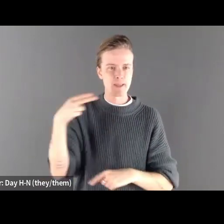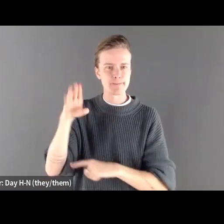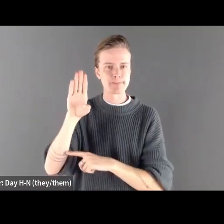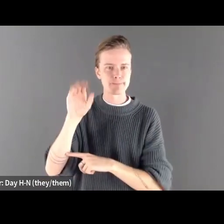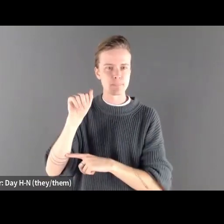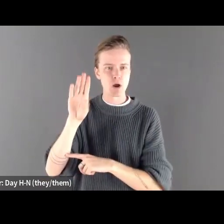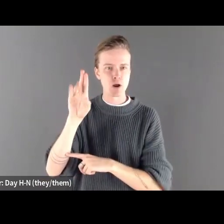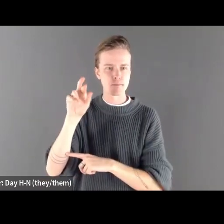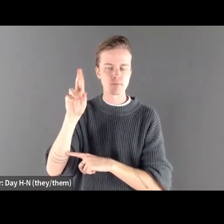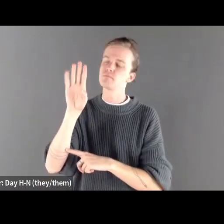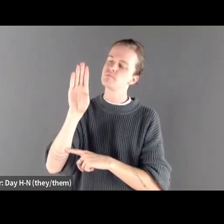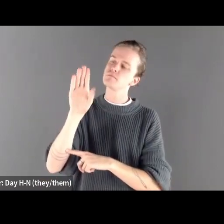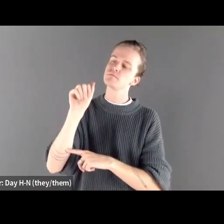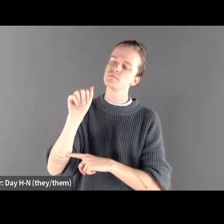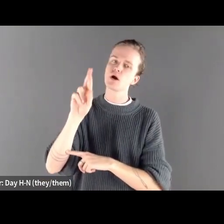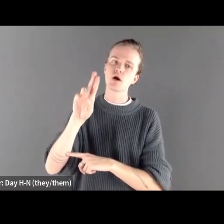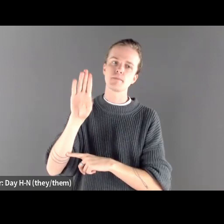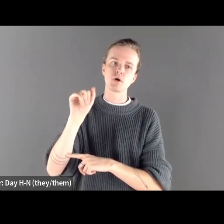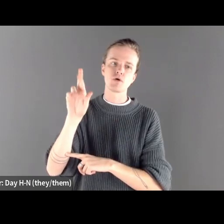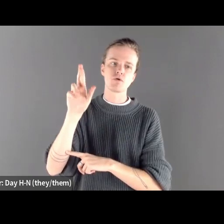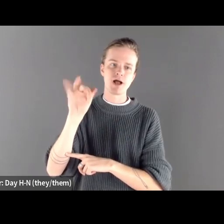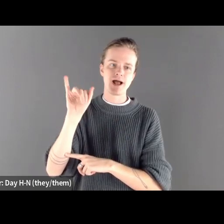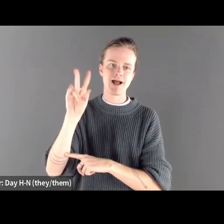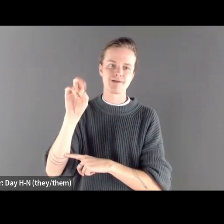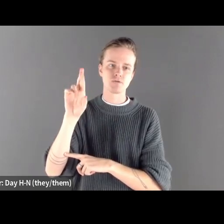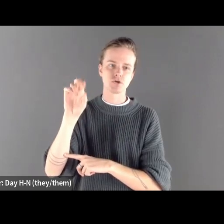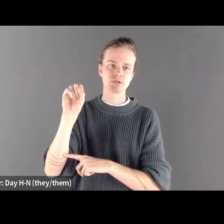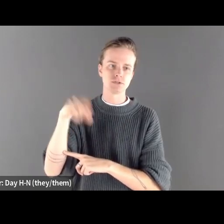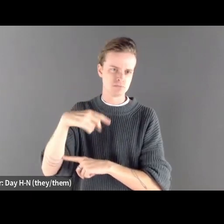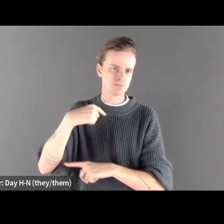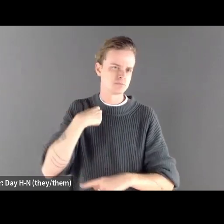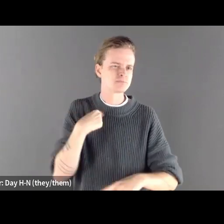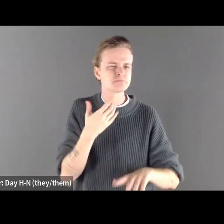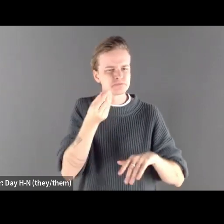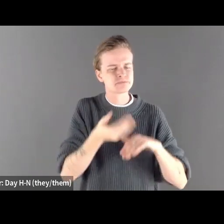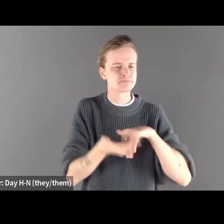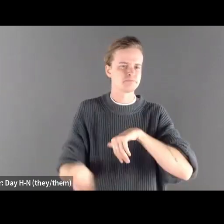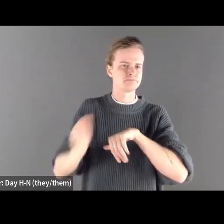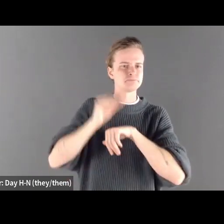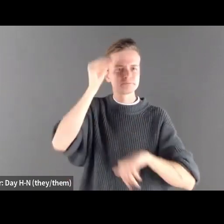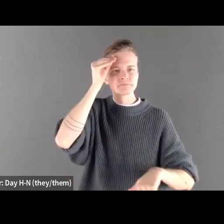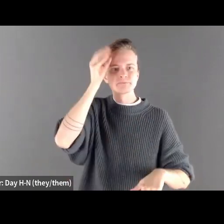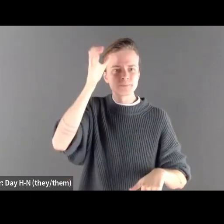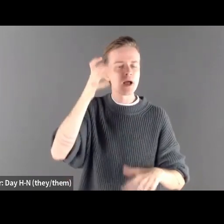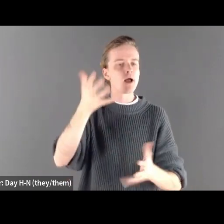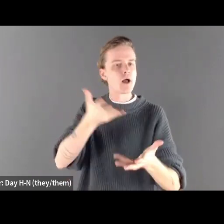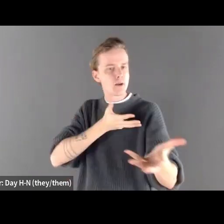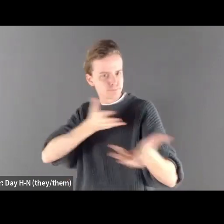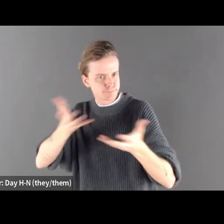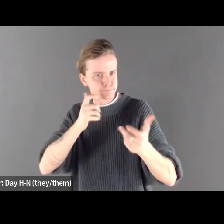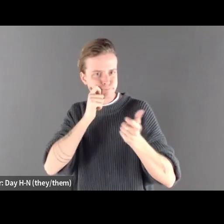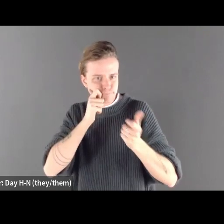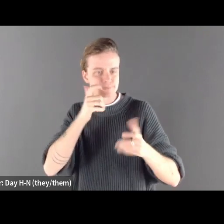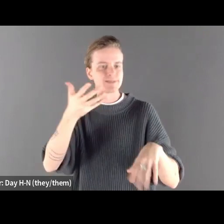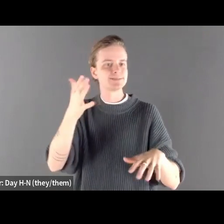in interpersonal skills based in Berlin. In addition to the international sign interpretation as part of our